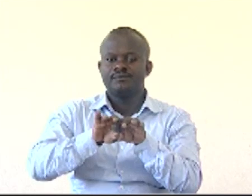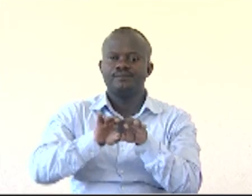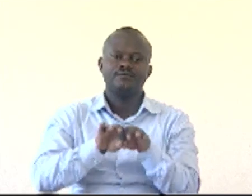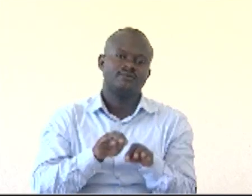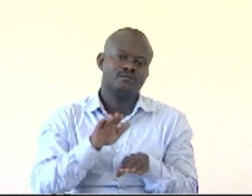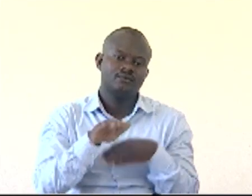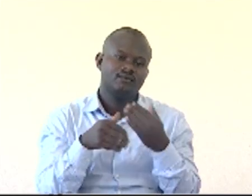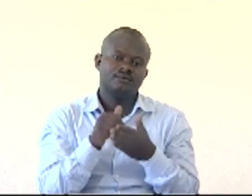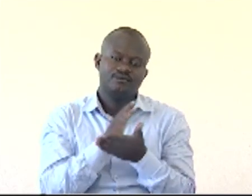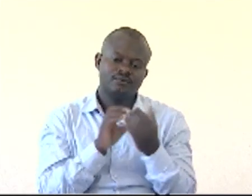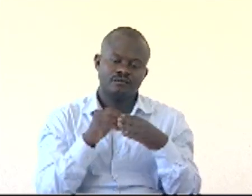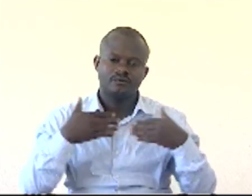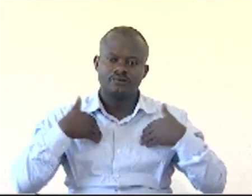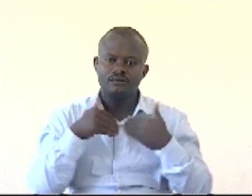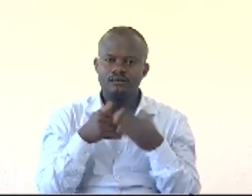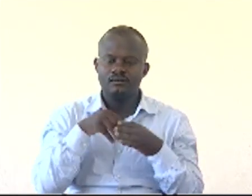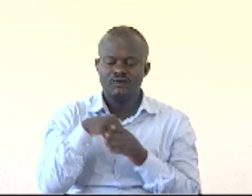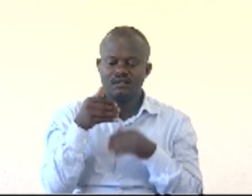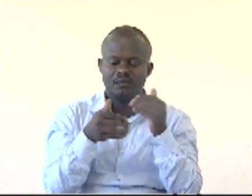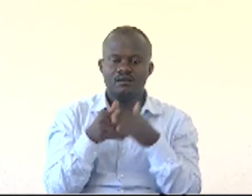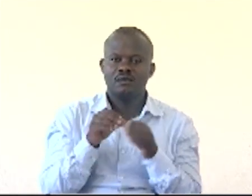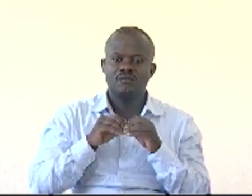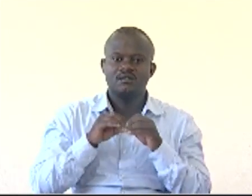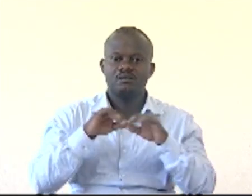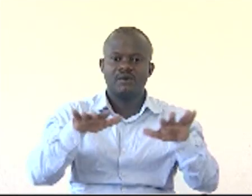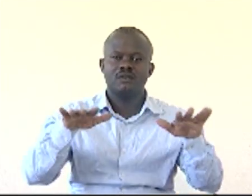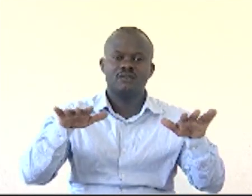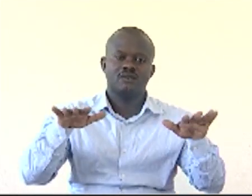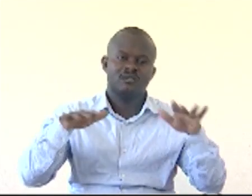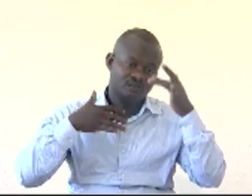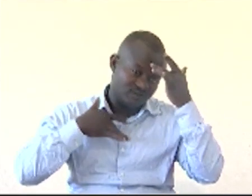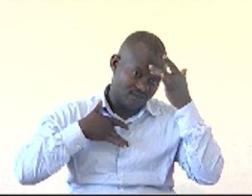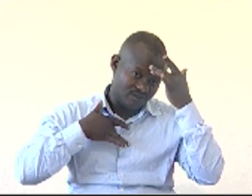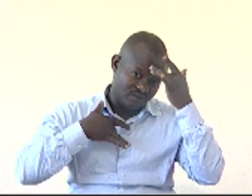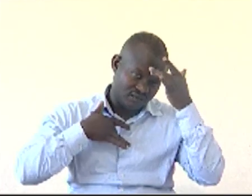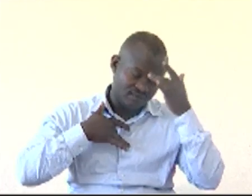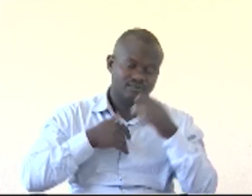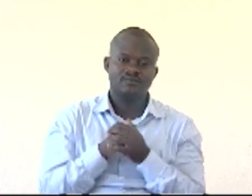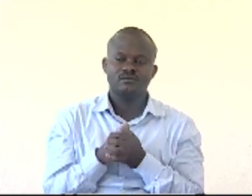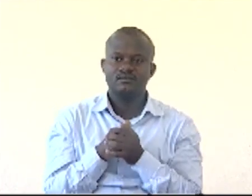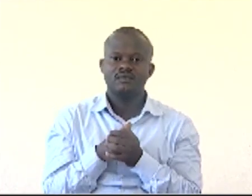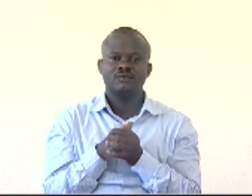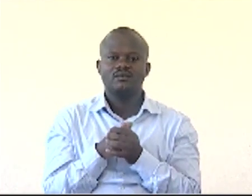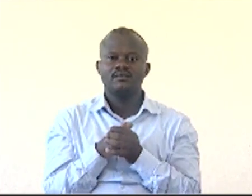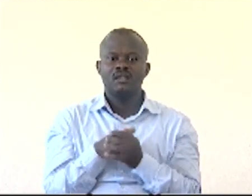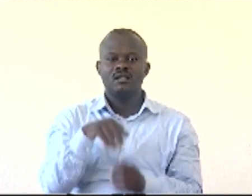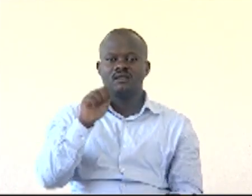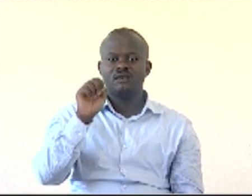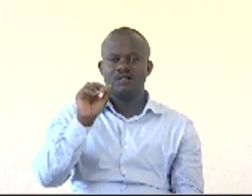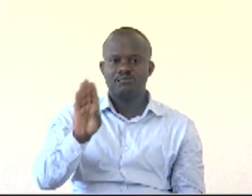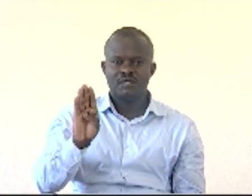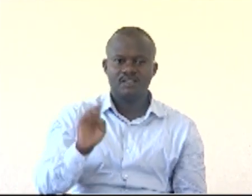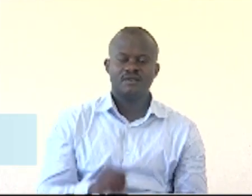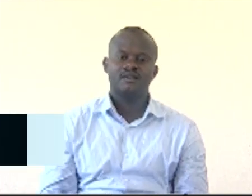step or part of life in the process of spreading infectious diseases. Tuberculosis or